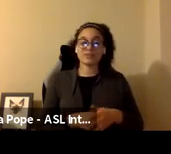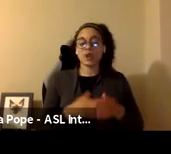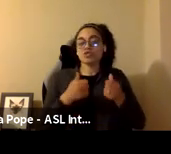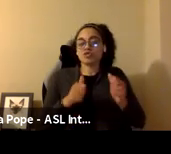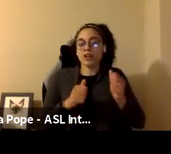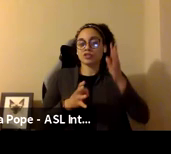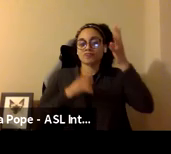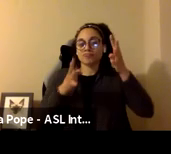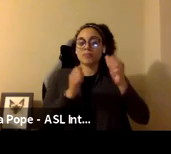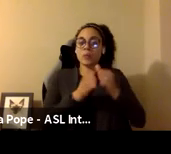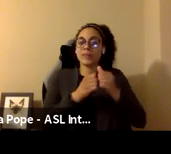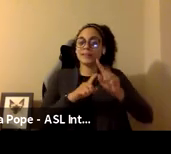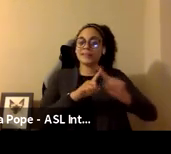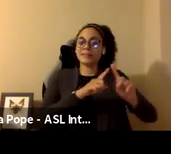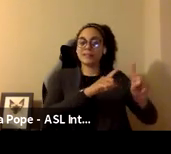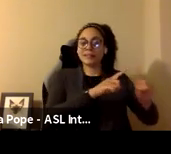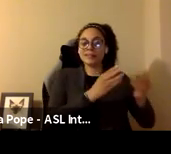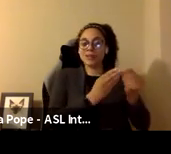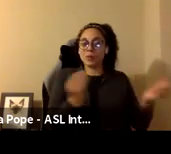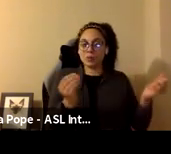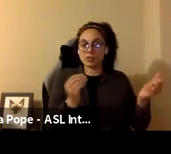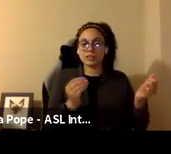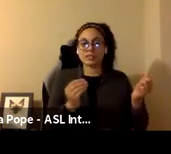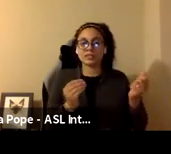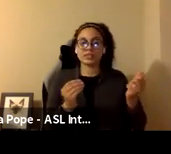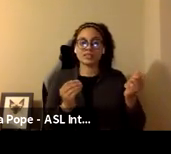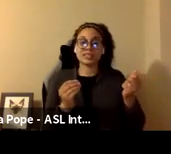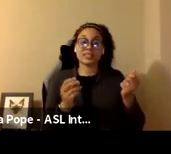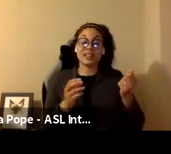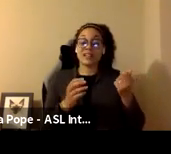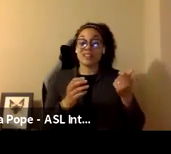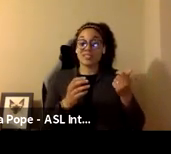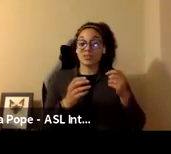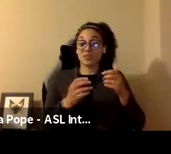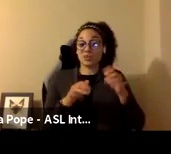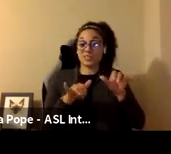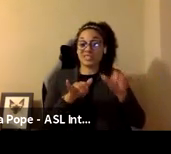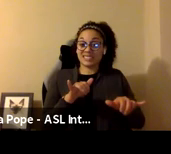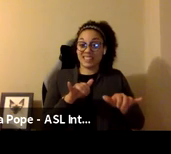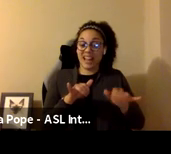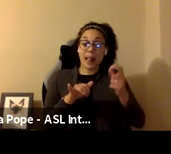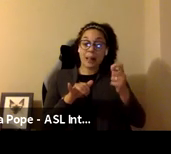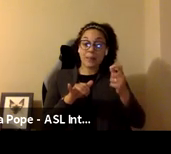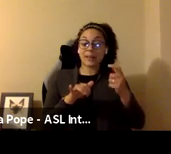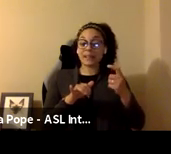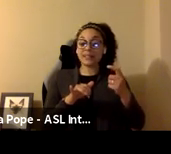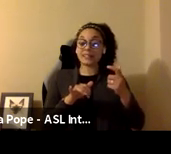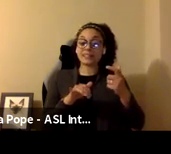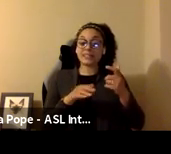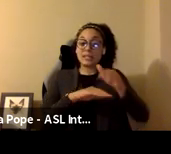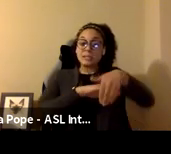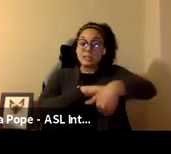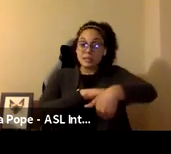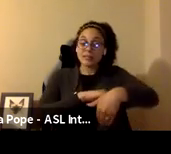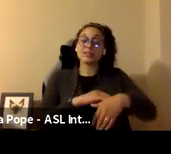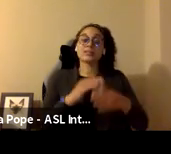that. Staying up later, but again, that's where you would have the boundary. Planning a special meal where they